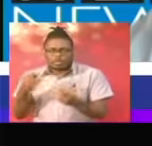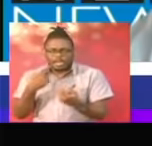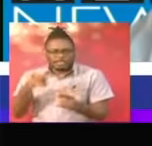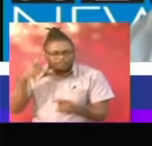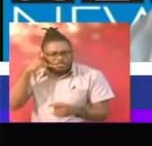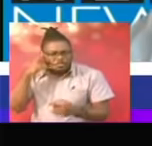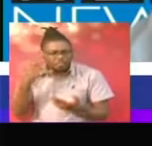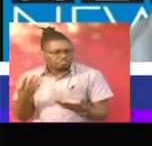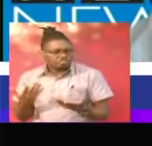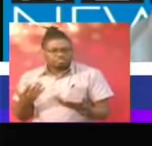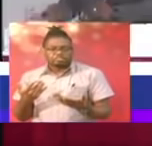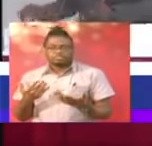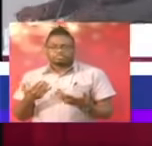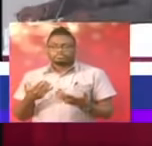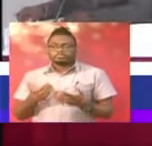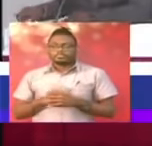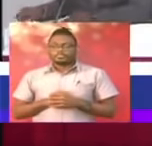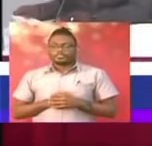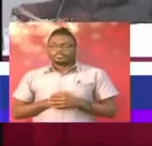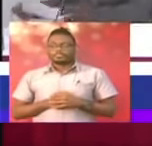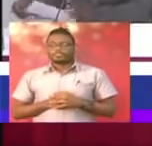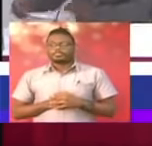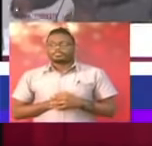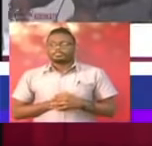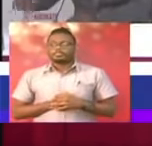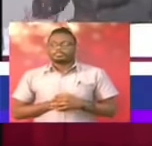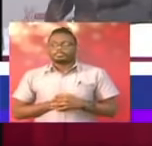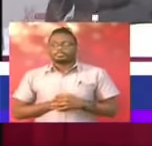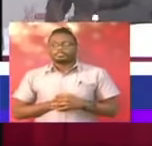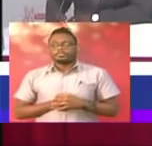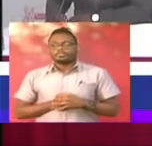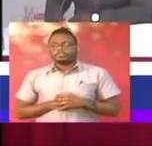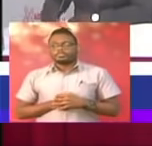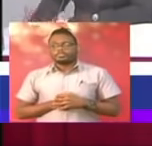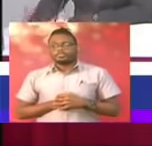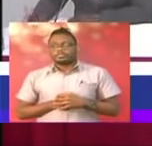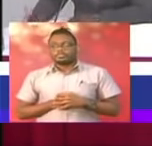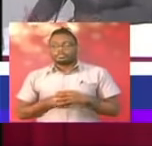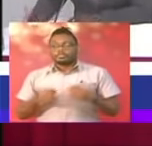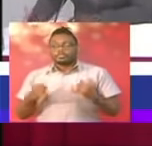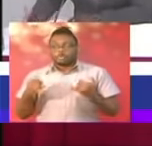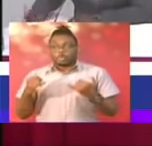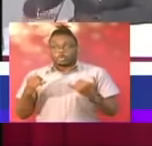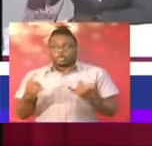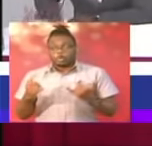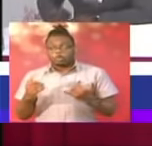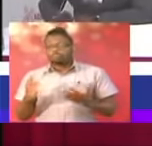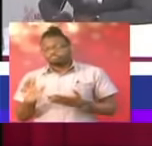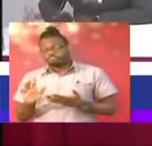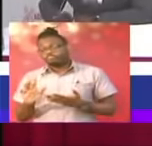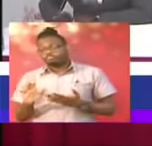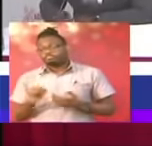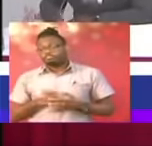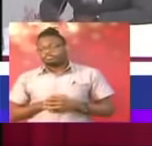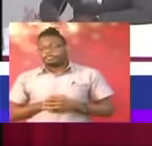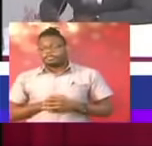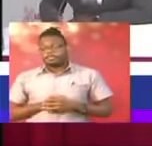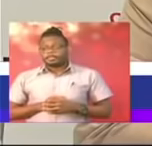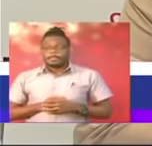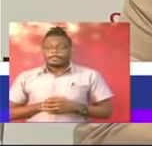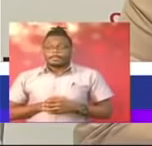phone lines. Thank you very much. Okay, thank you for those two questions. Now, what we see, it's published as an update every